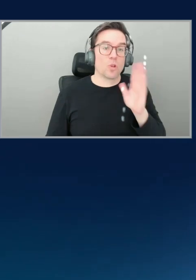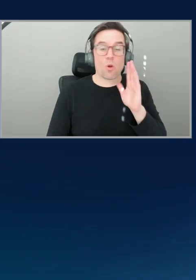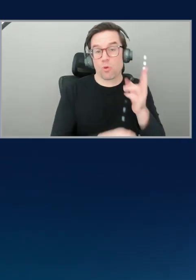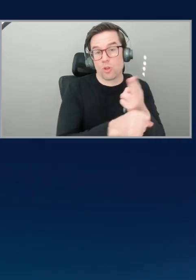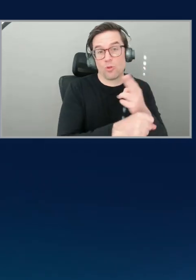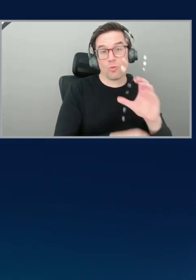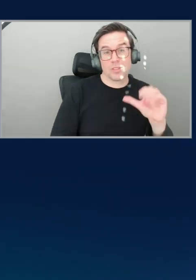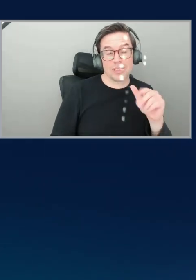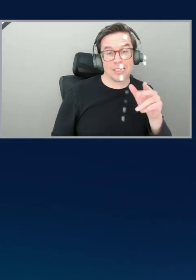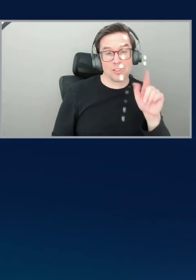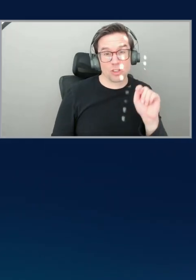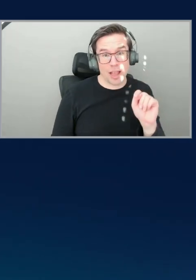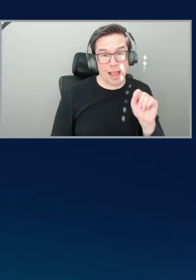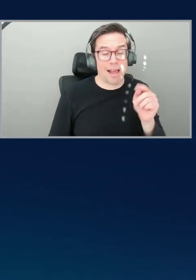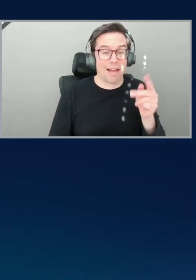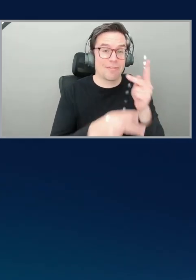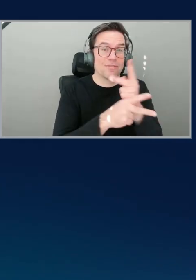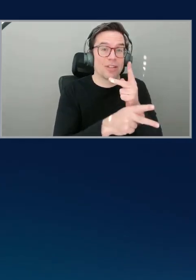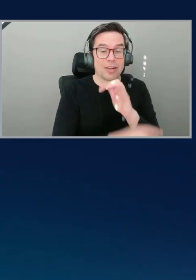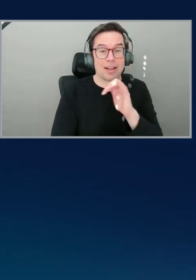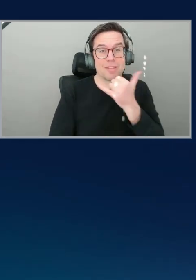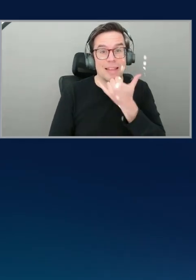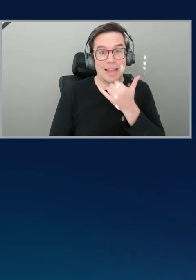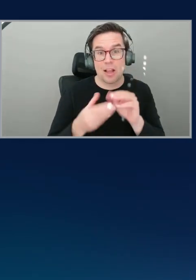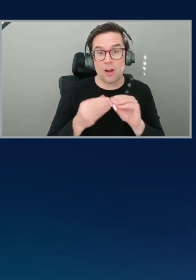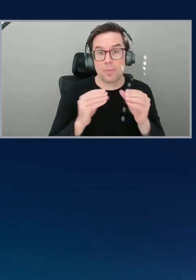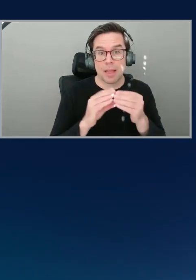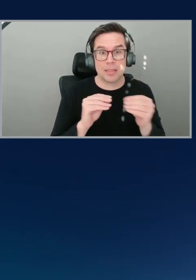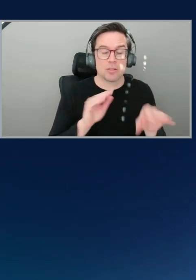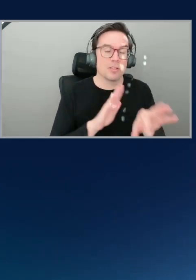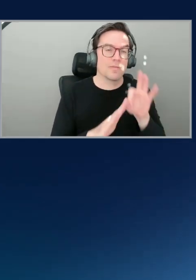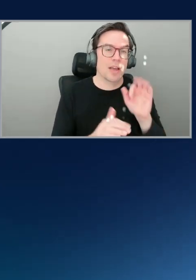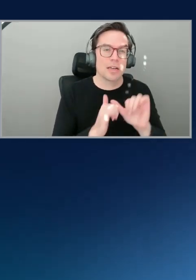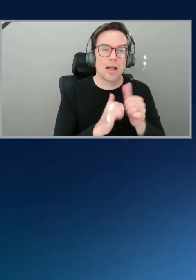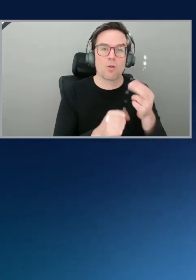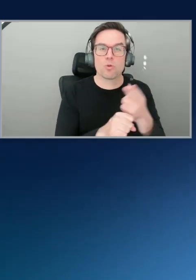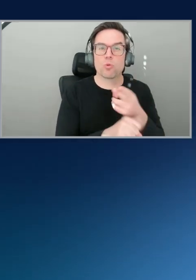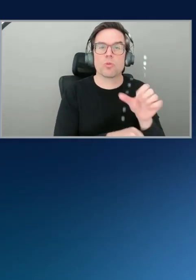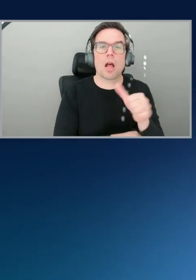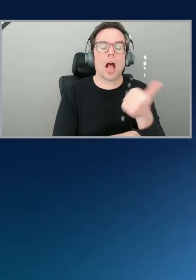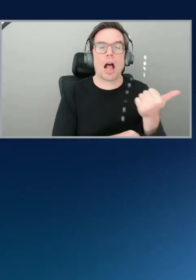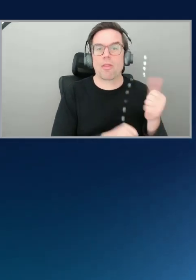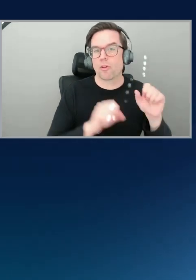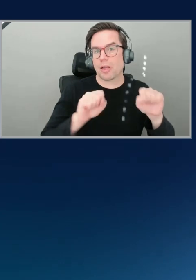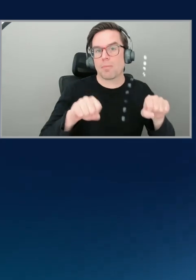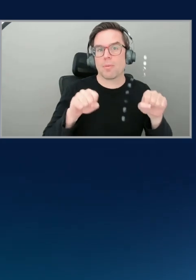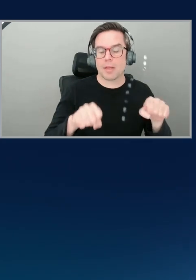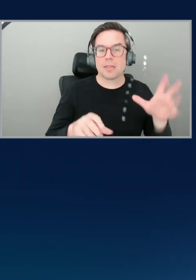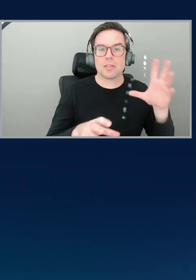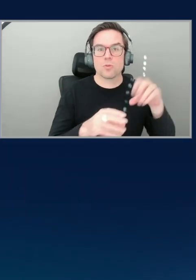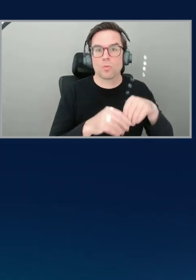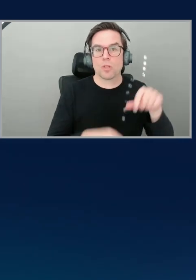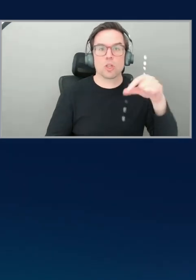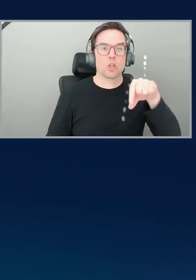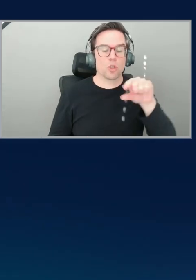error messages, finding ways to use the other capabilities of Q, like inline